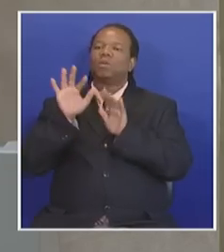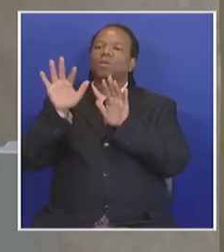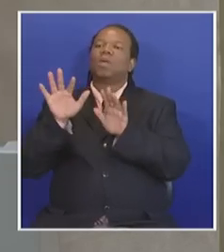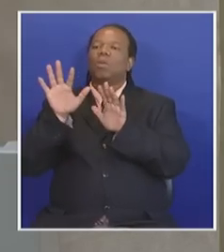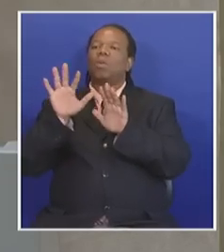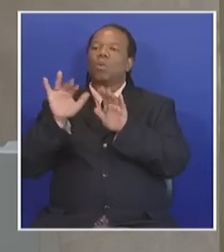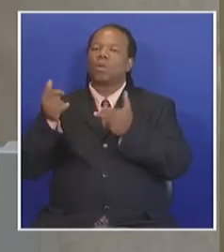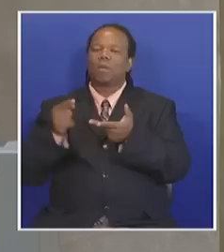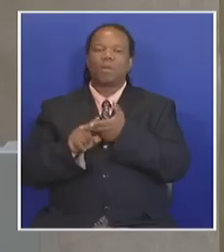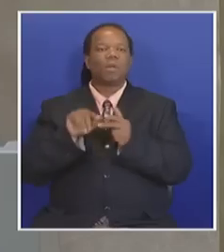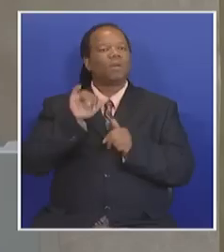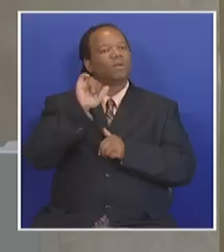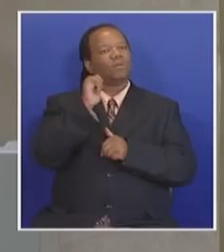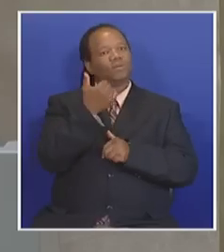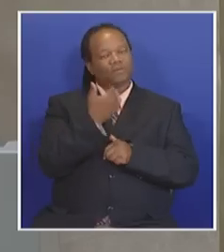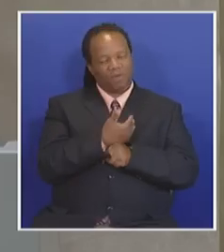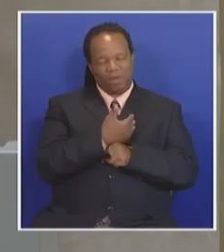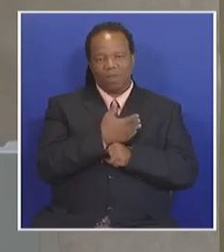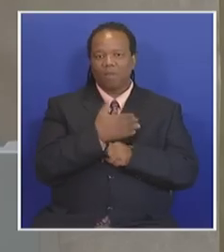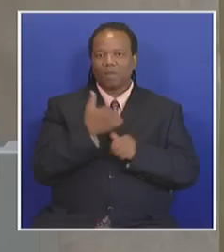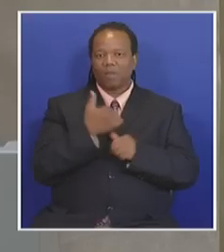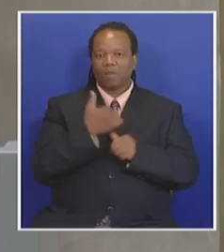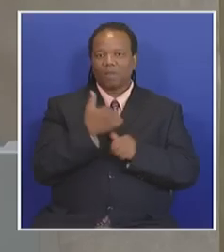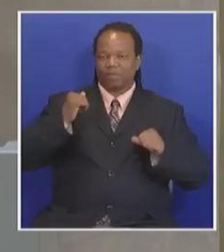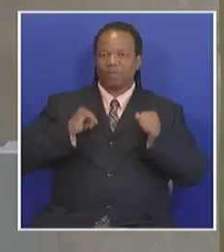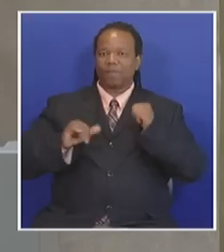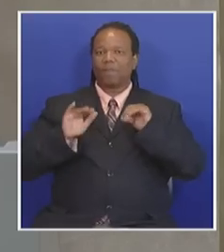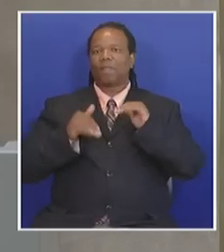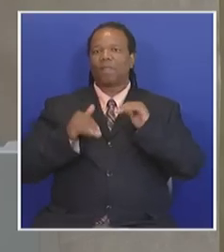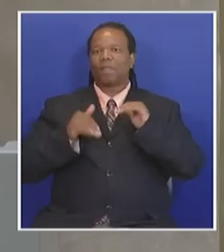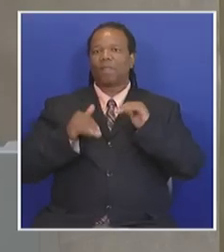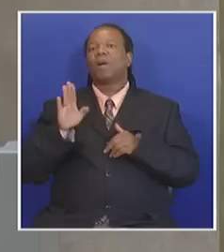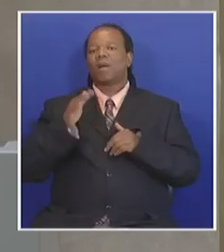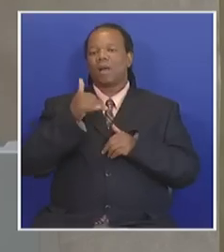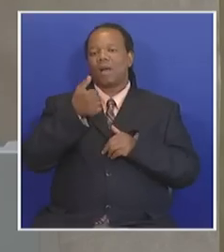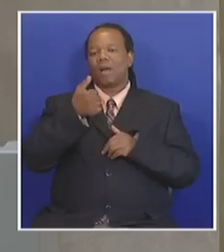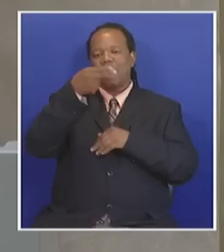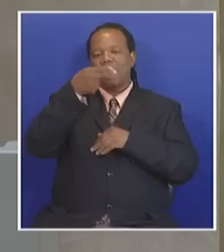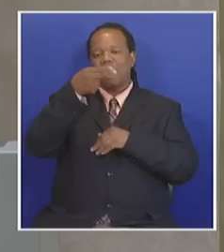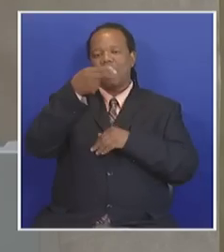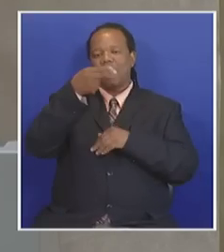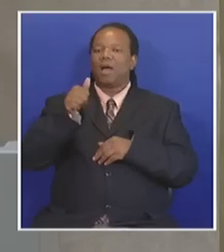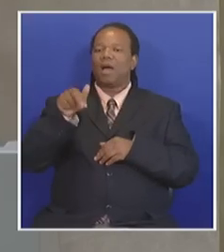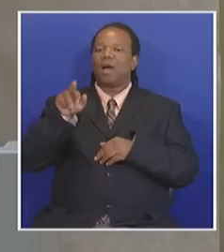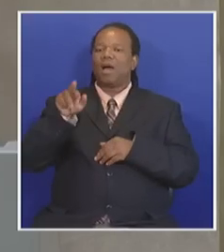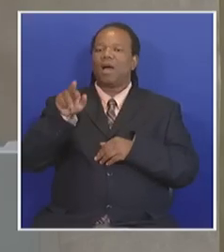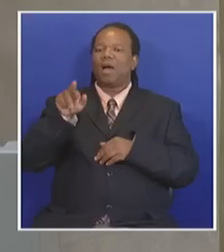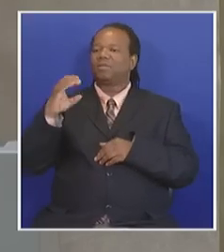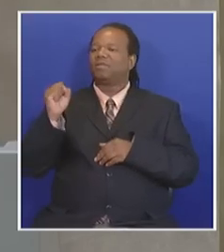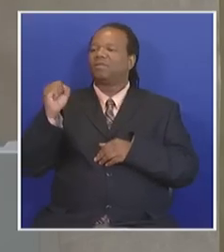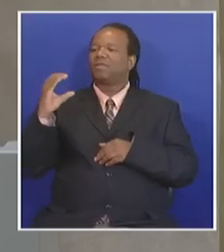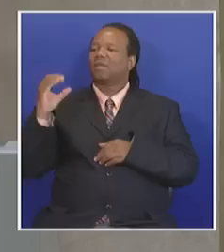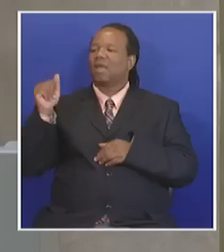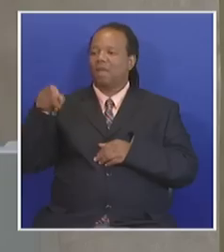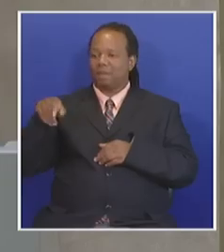such as the KKNK, productions at the Baxter, Artscape, and the Feelgood. All these experiences brought